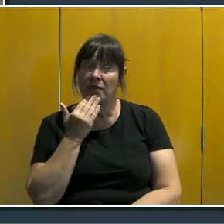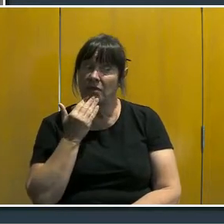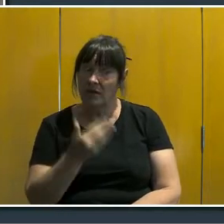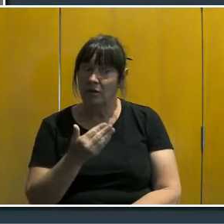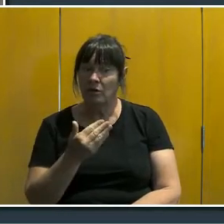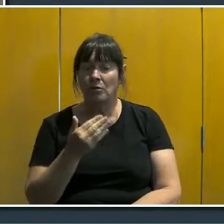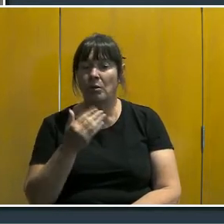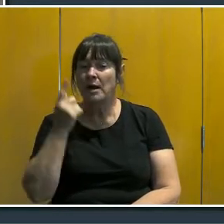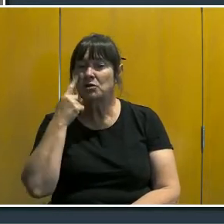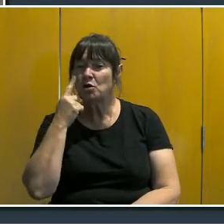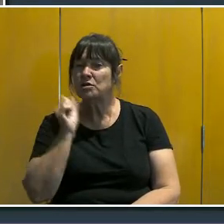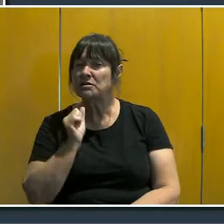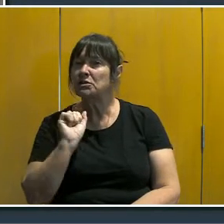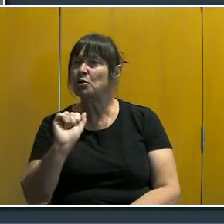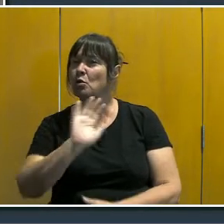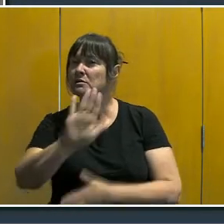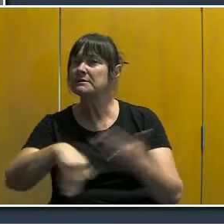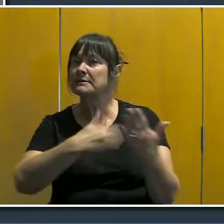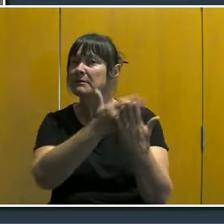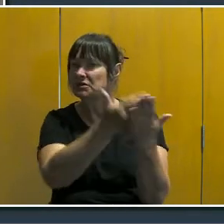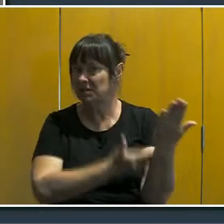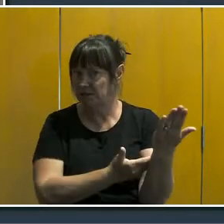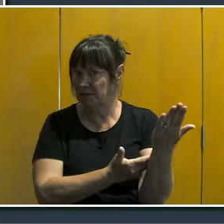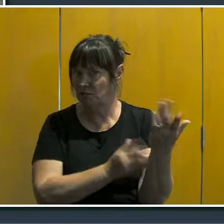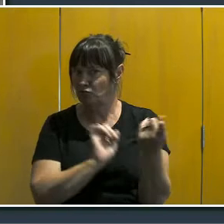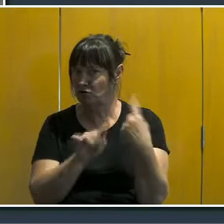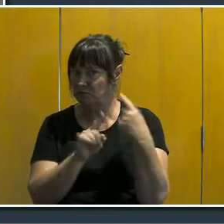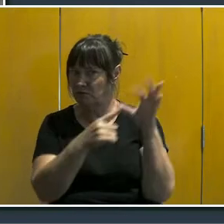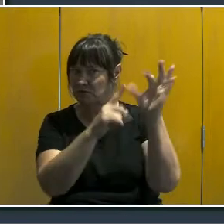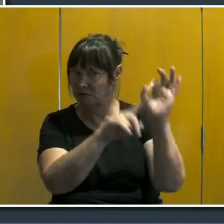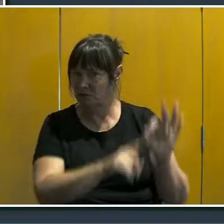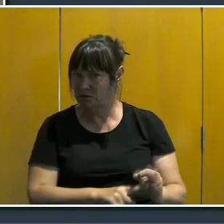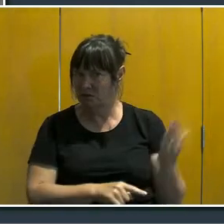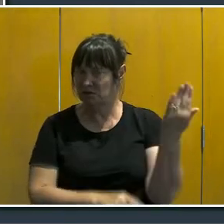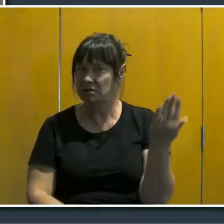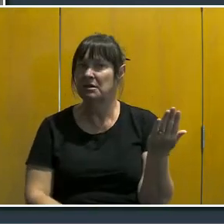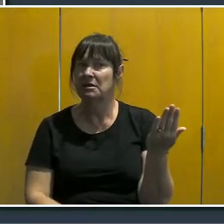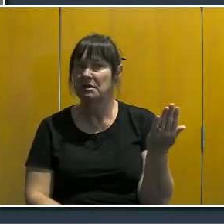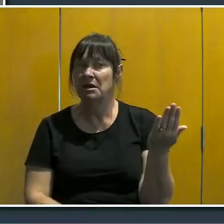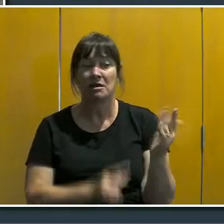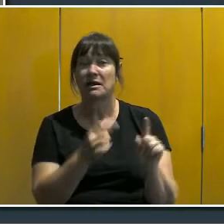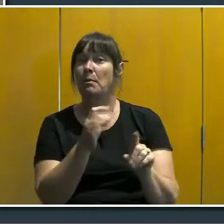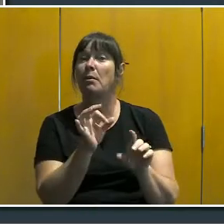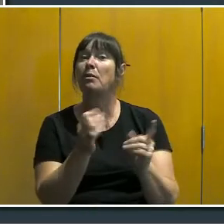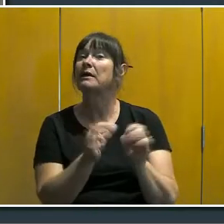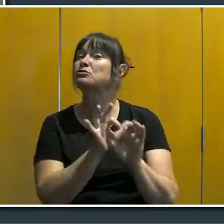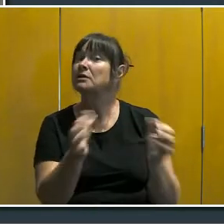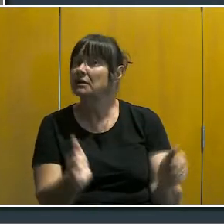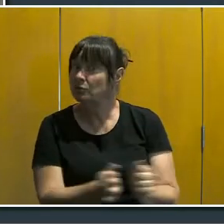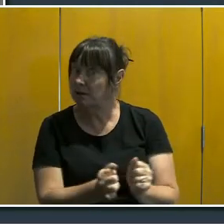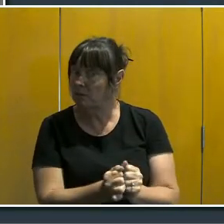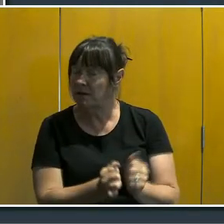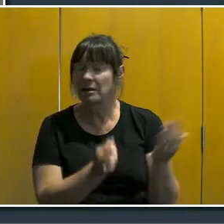in your submission form response that there were some of the things that were suggested that you disagreed with. And one of